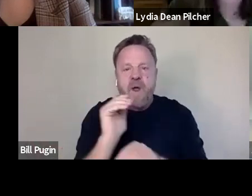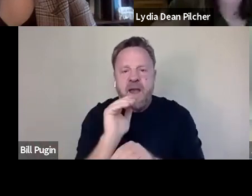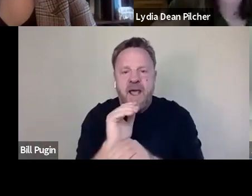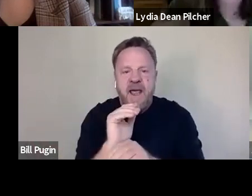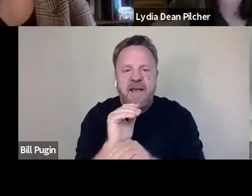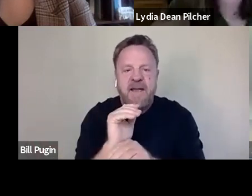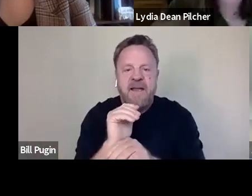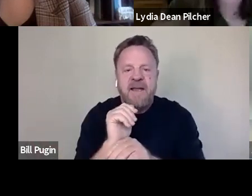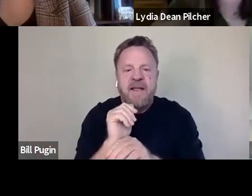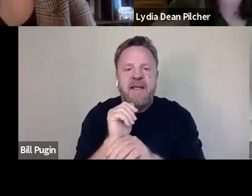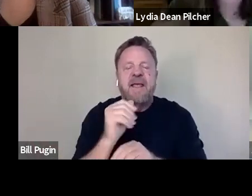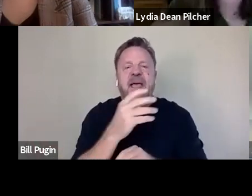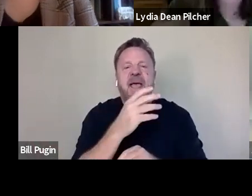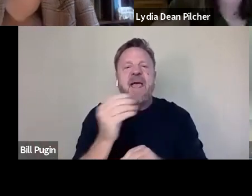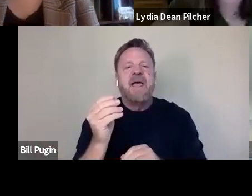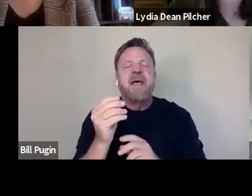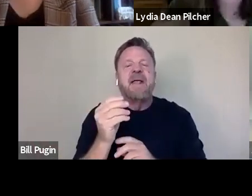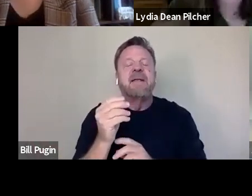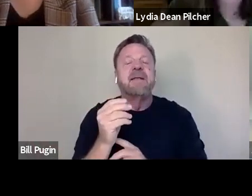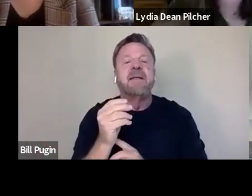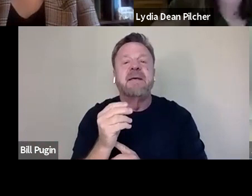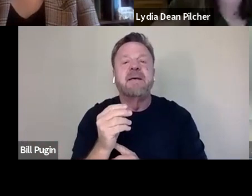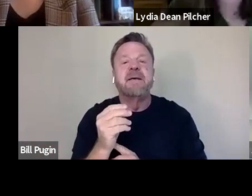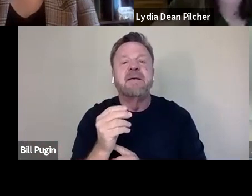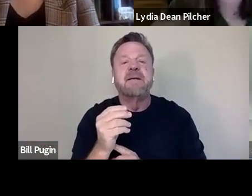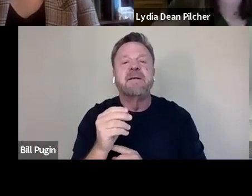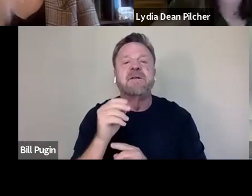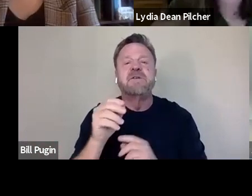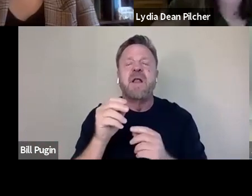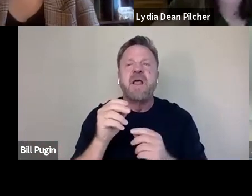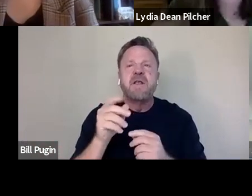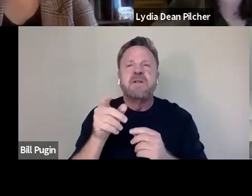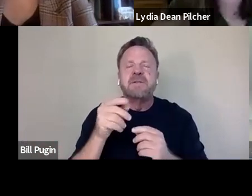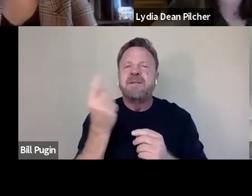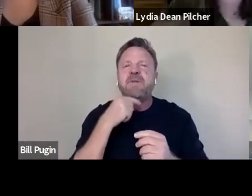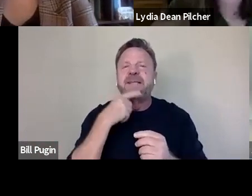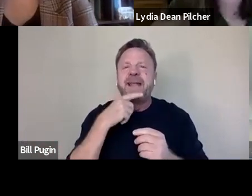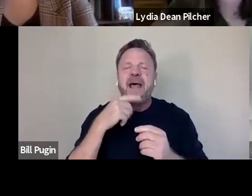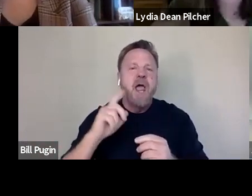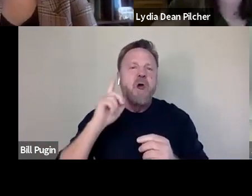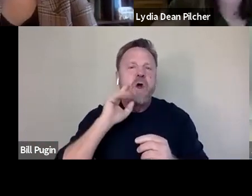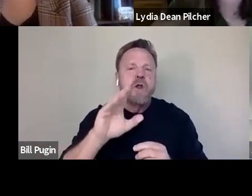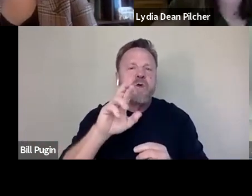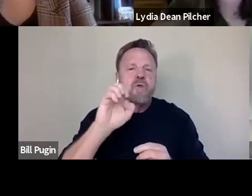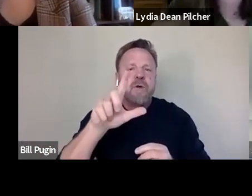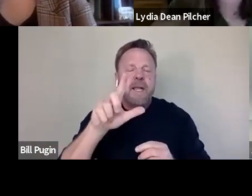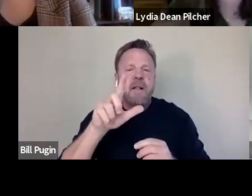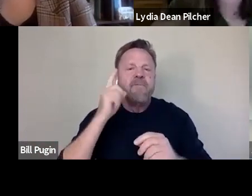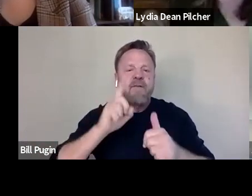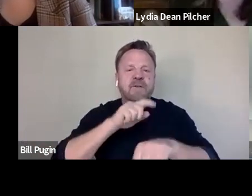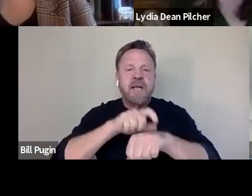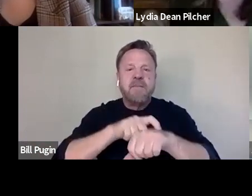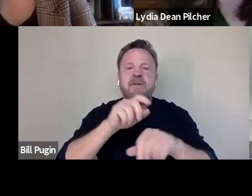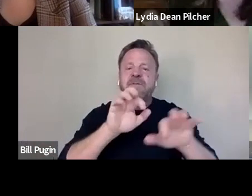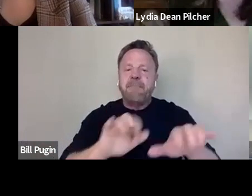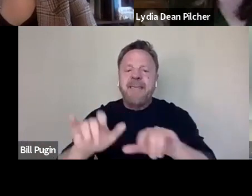said, Lily, cue you wrote that I heard on your reel the first time, and it was a piano cue. And she